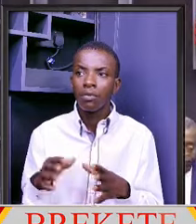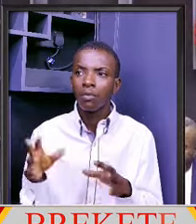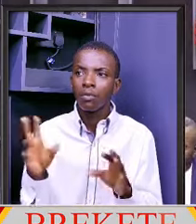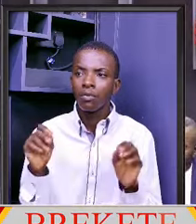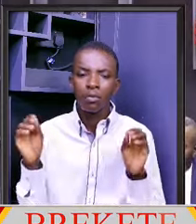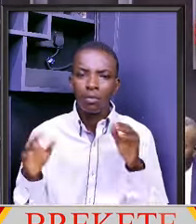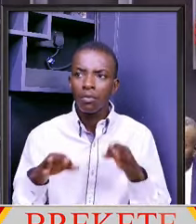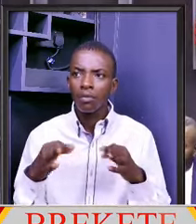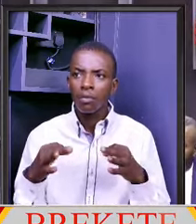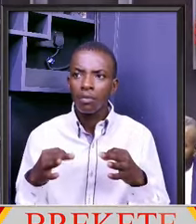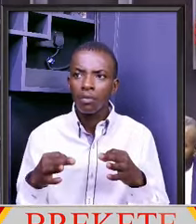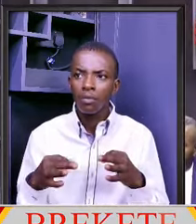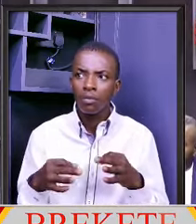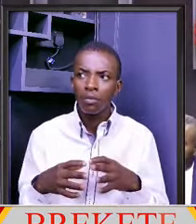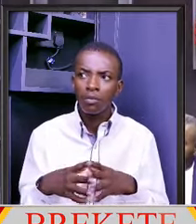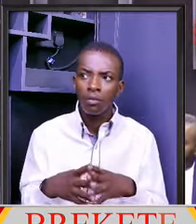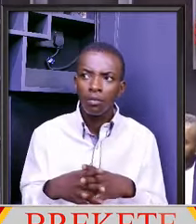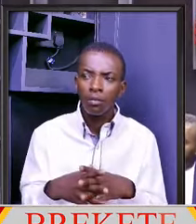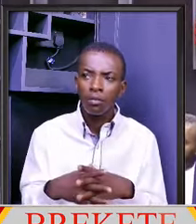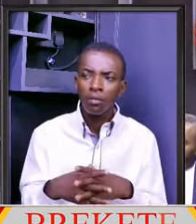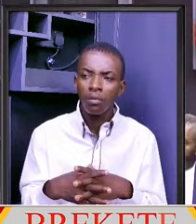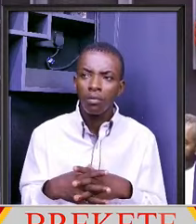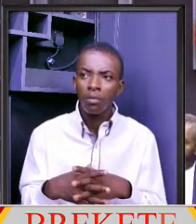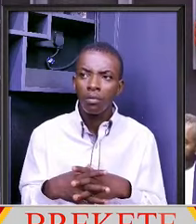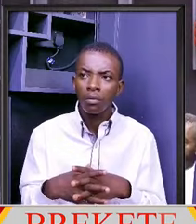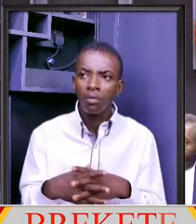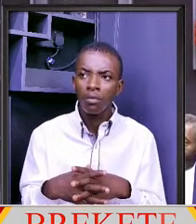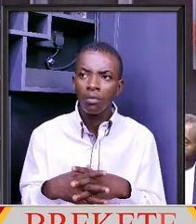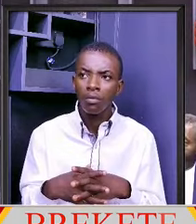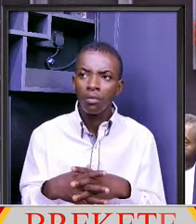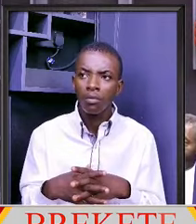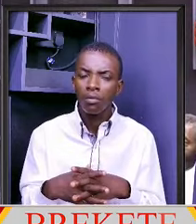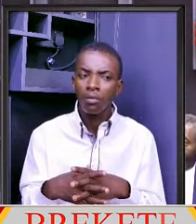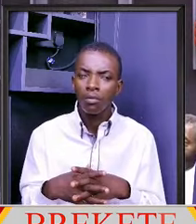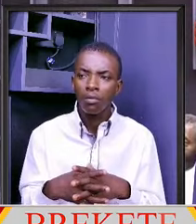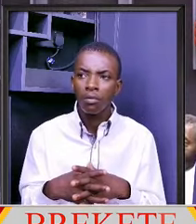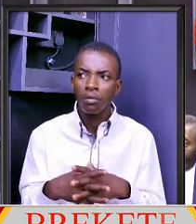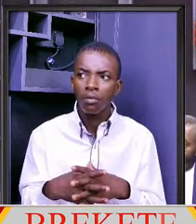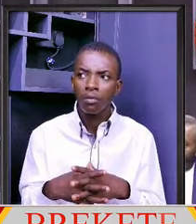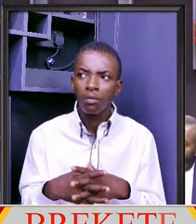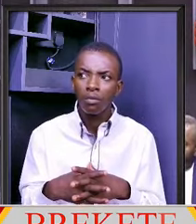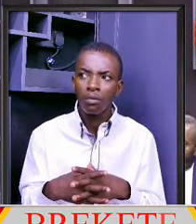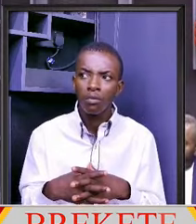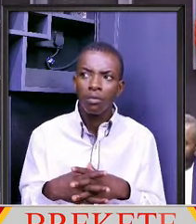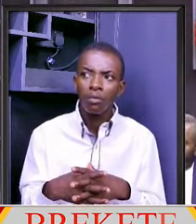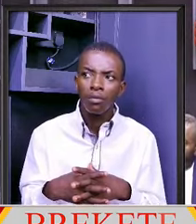case. No pending case. No, there are all cases. No, we don't have pending case. It's not our case. Case with him.